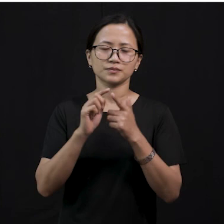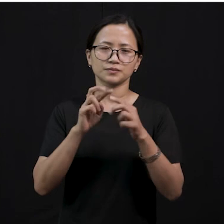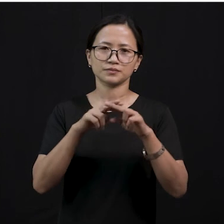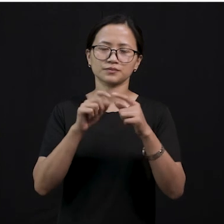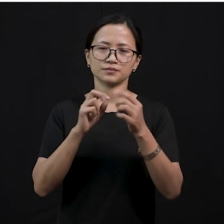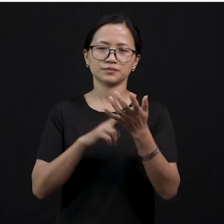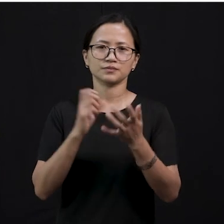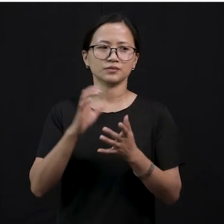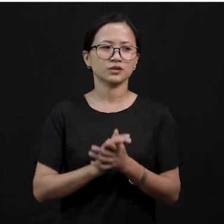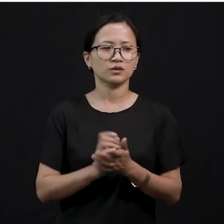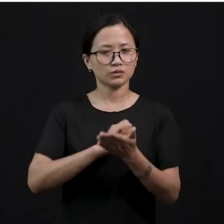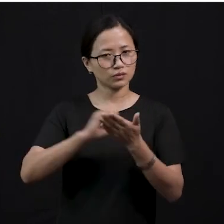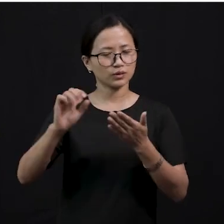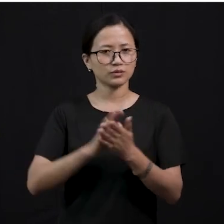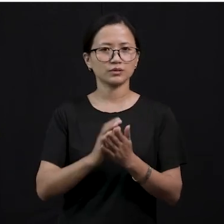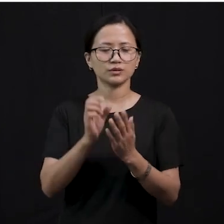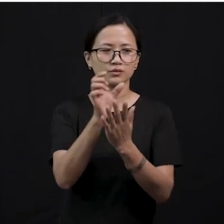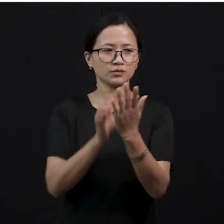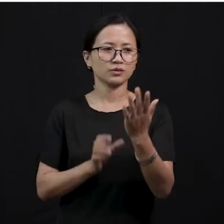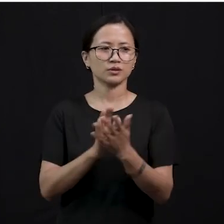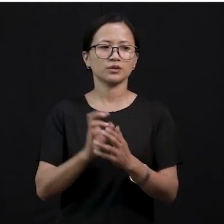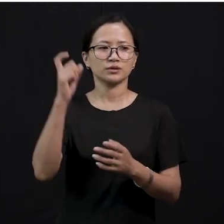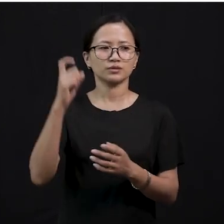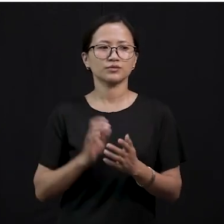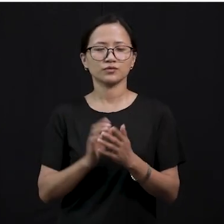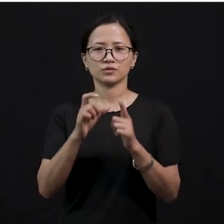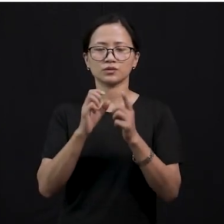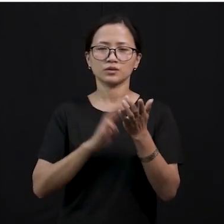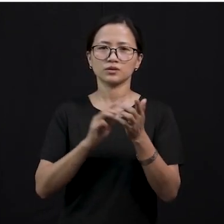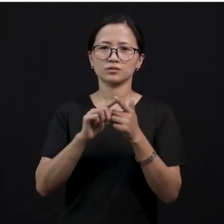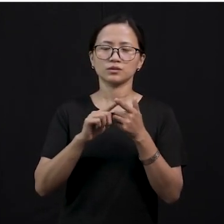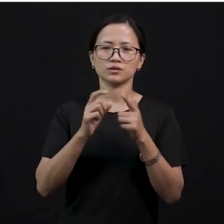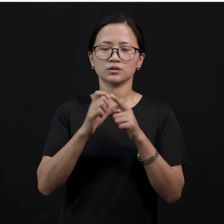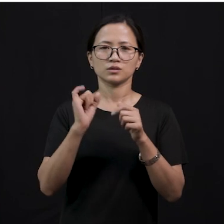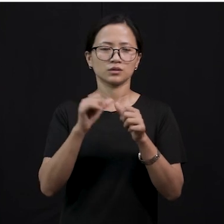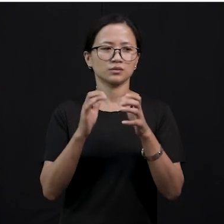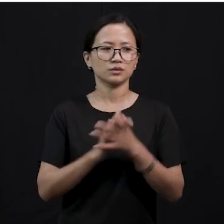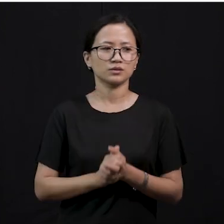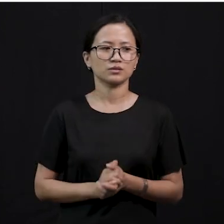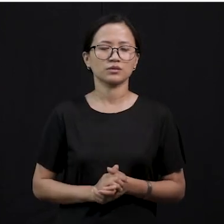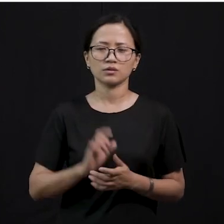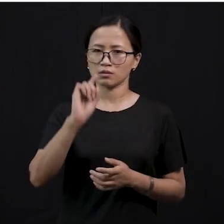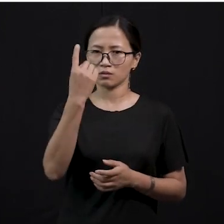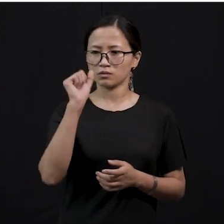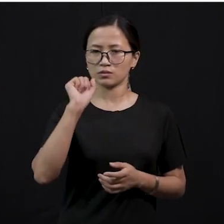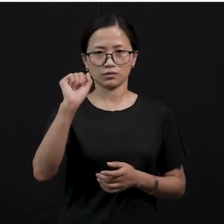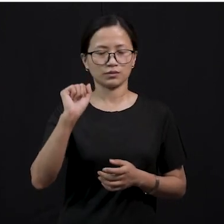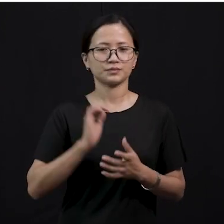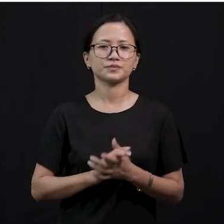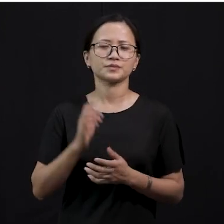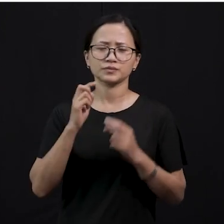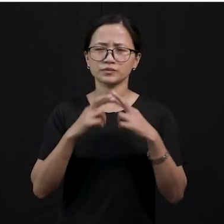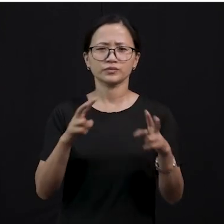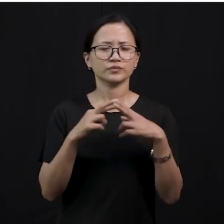also want you to write a paragraph on the need for media to function independently. And remember, this is something which is very,